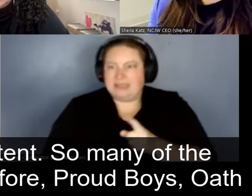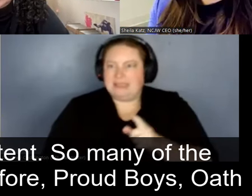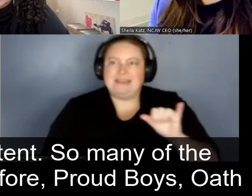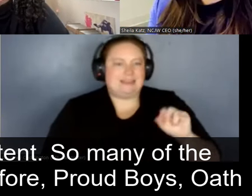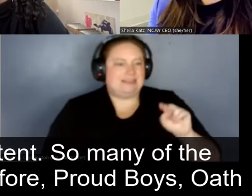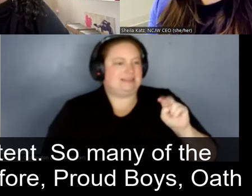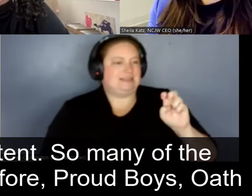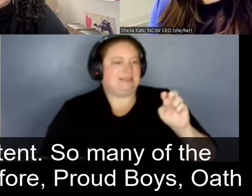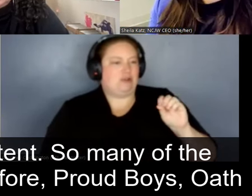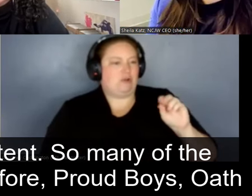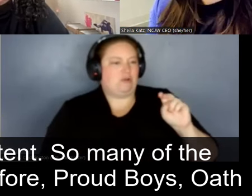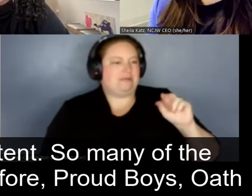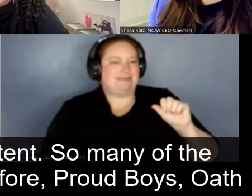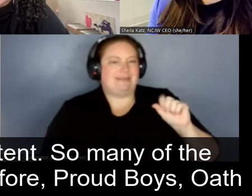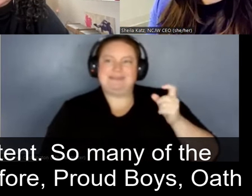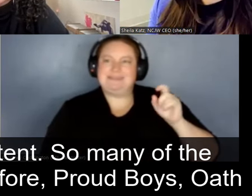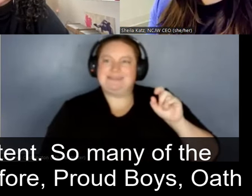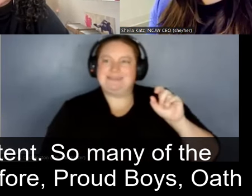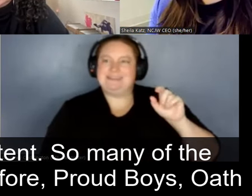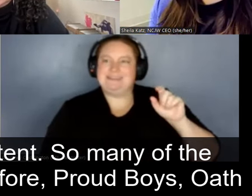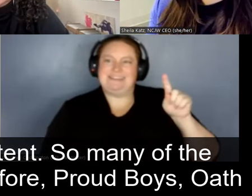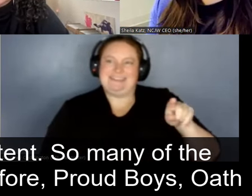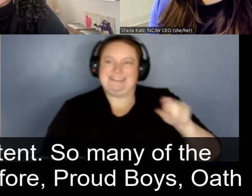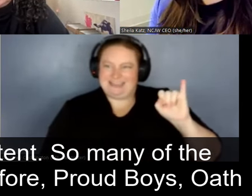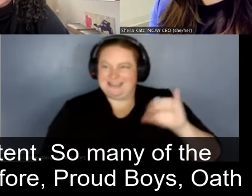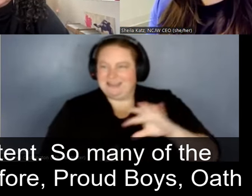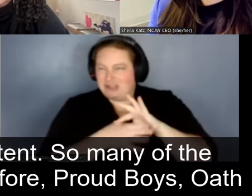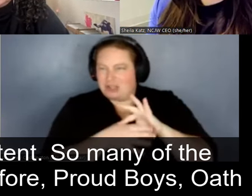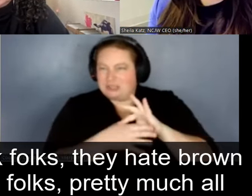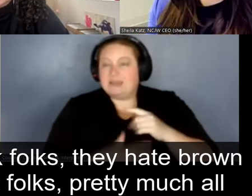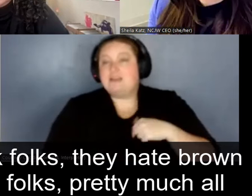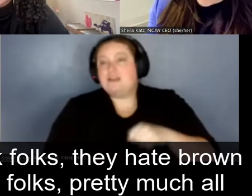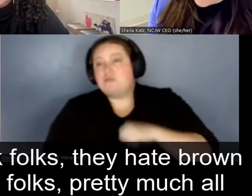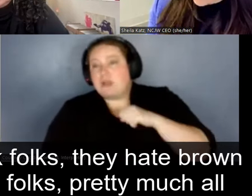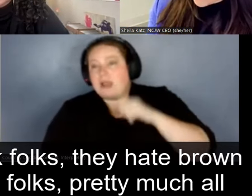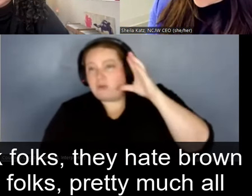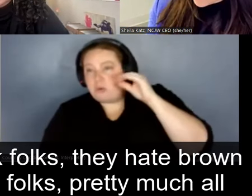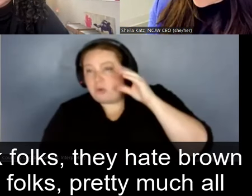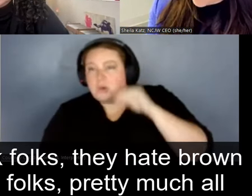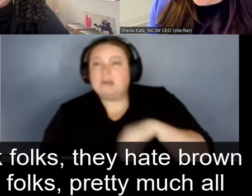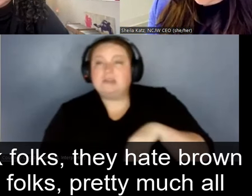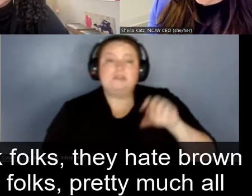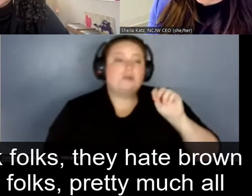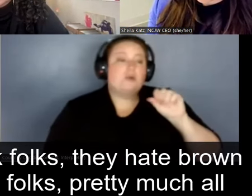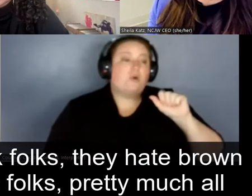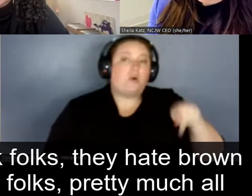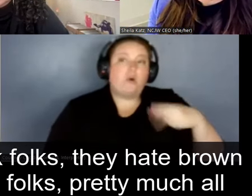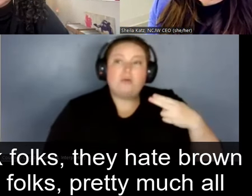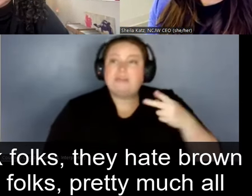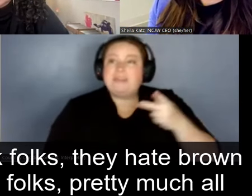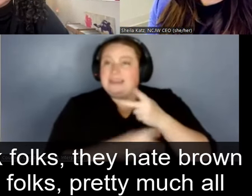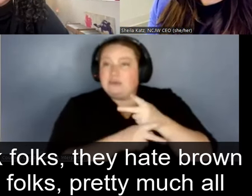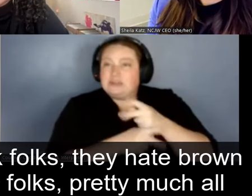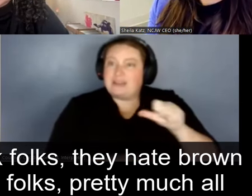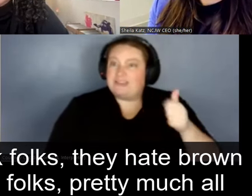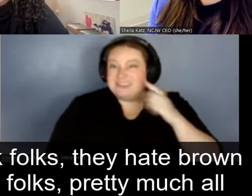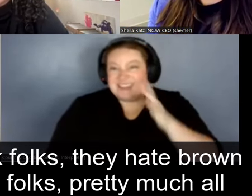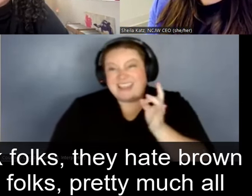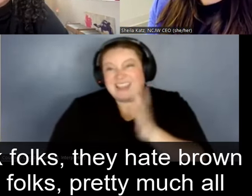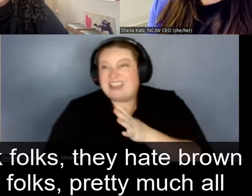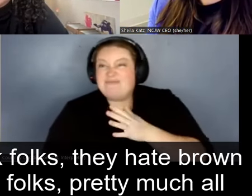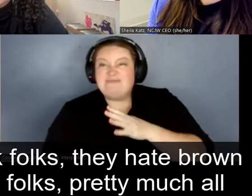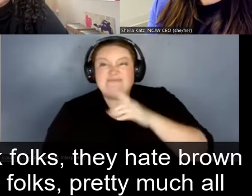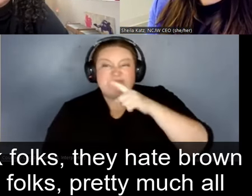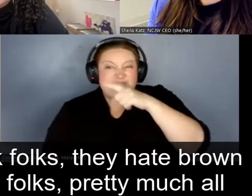neo-Nazi content. So many of the groups I mentioned before, Proud Boys, Oath Keepers, others, they hate Black folks, they hate brown folks, they hate Jewish